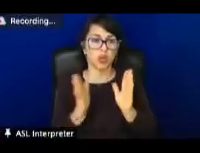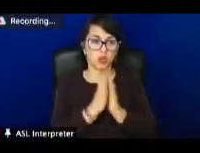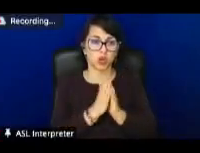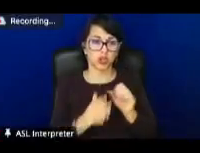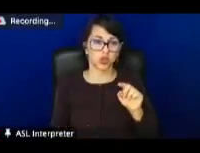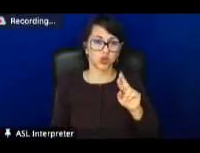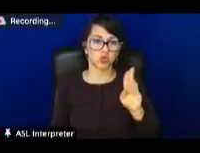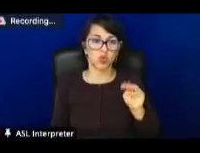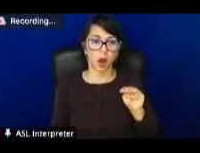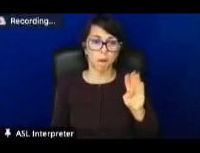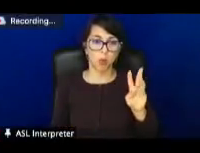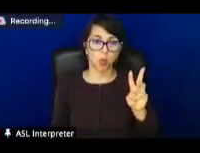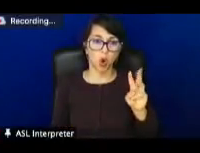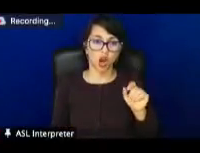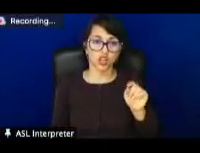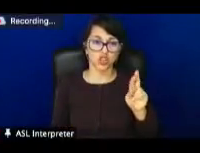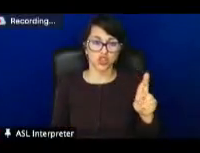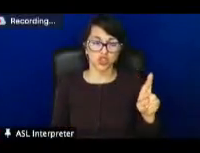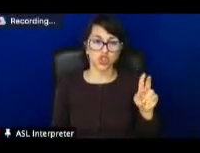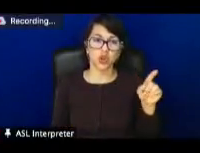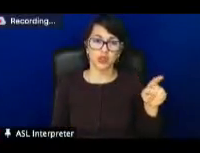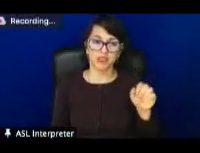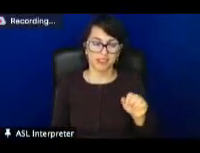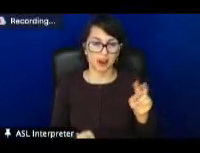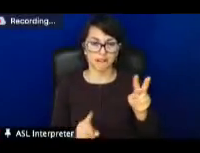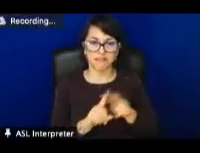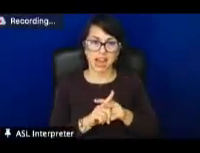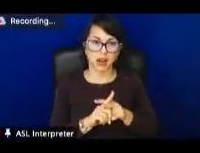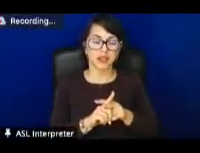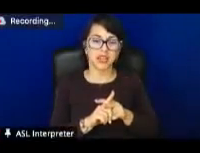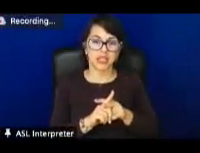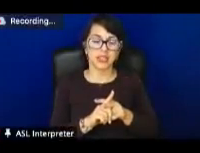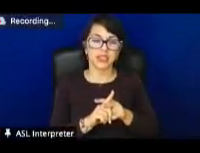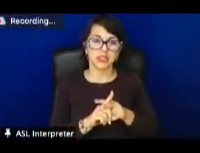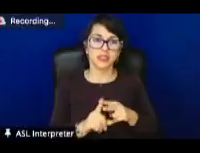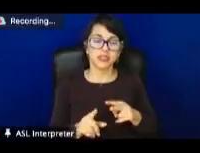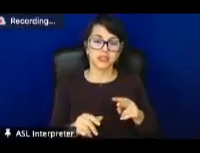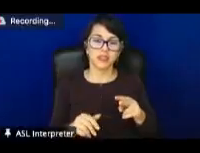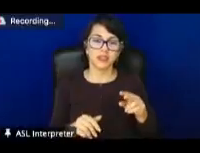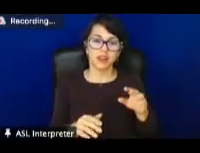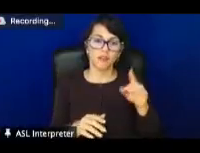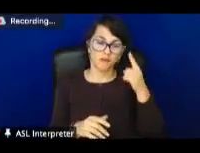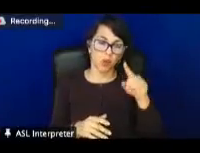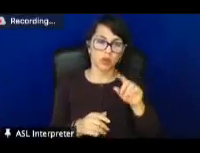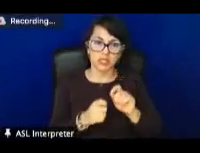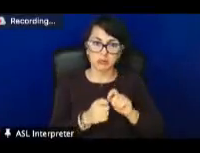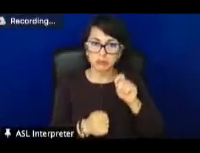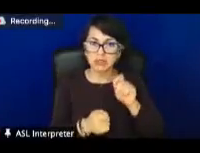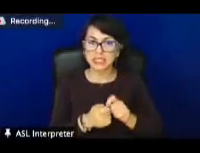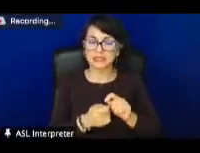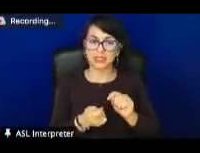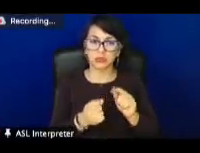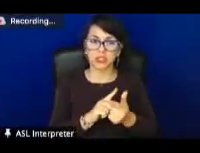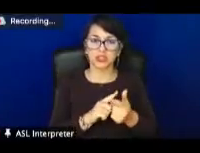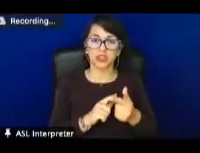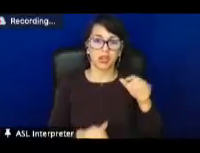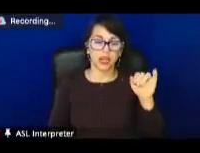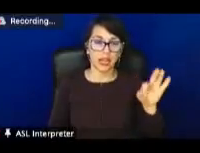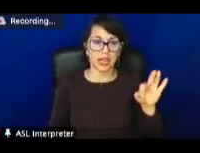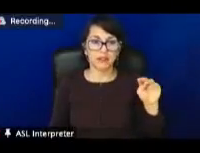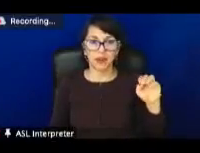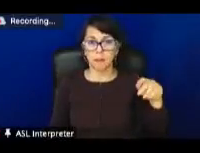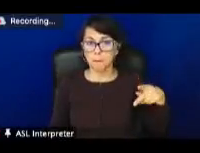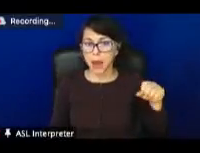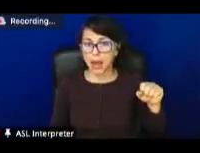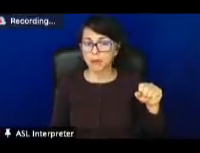sort of with a particular interpretation of how map finalization and dates that run up to that are